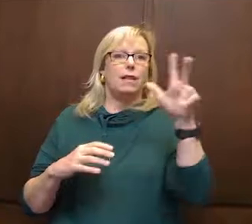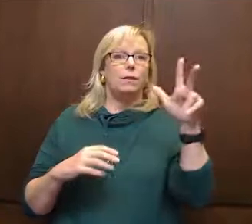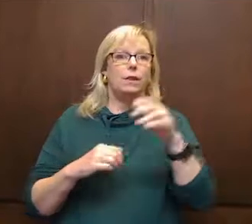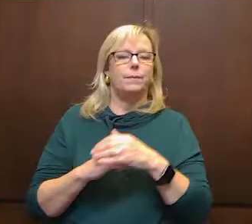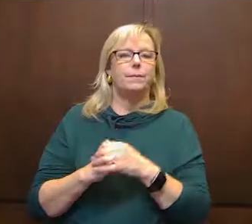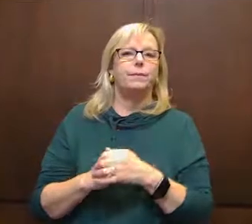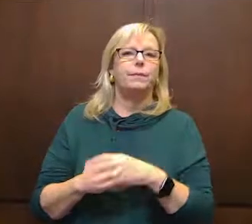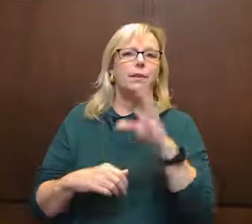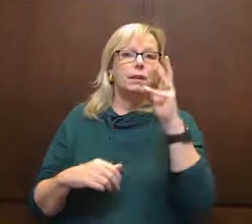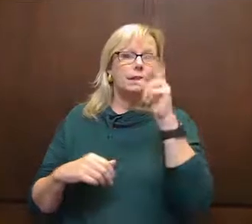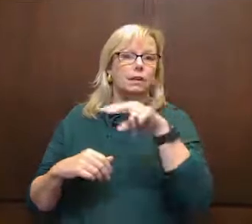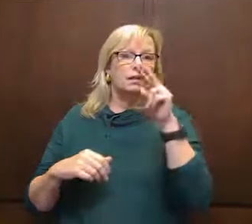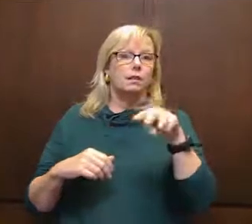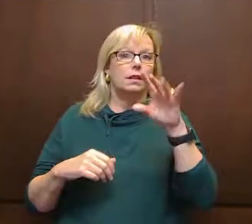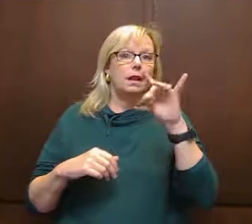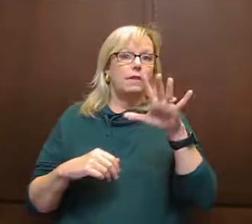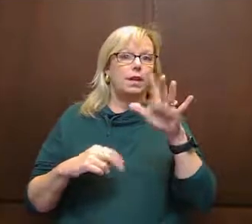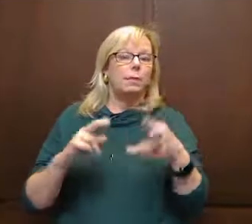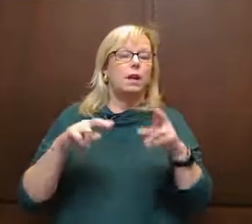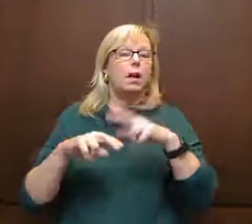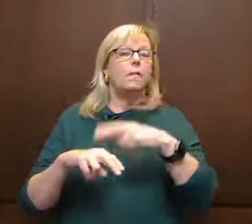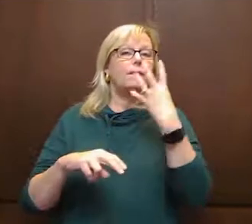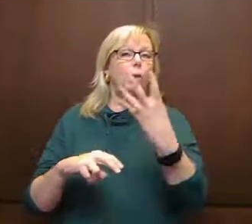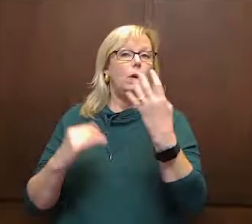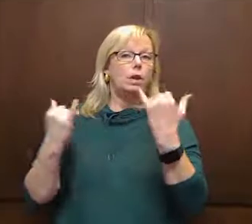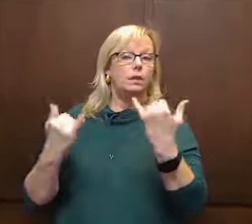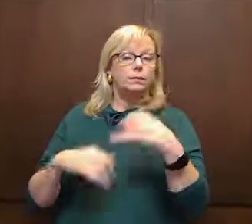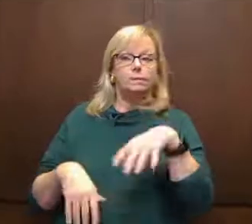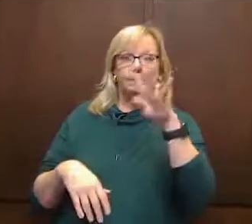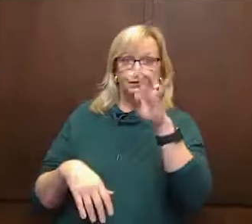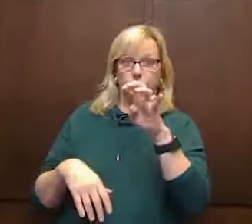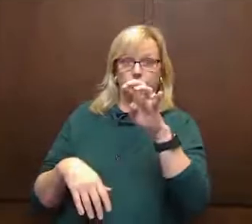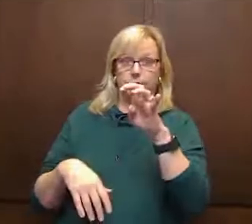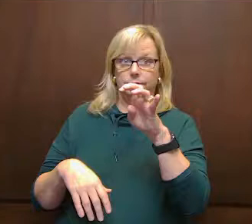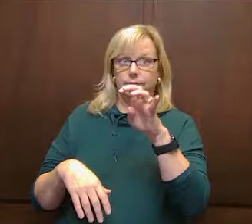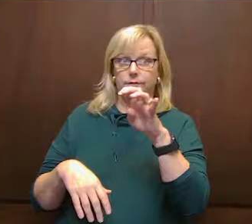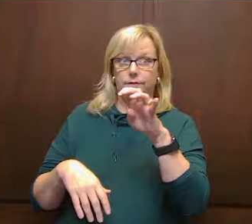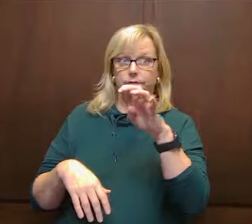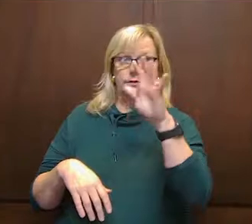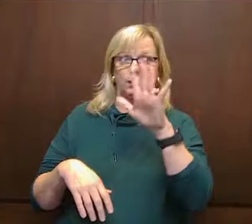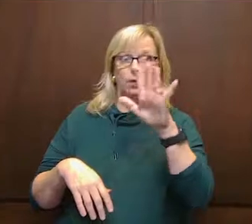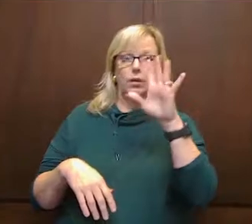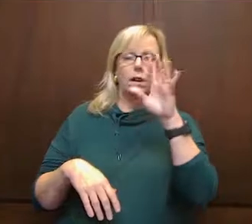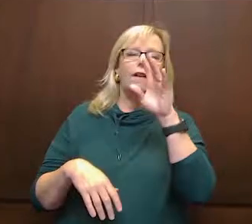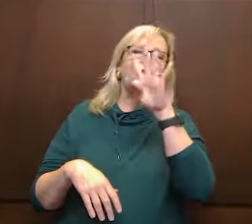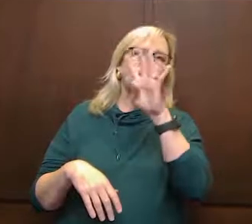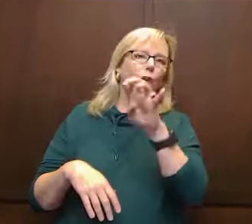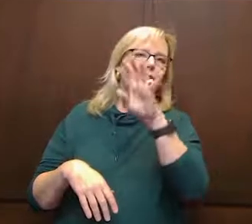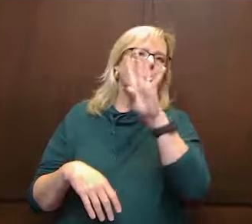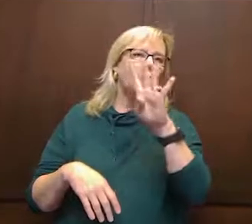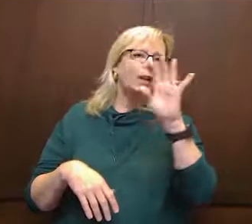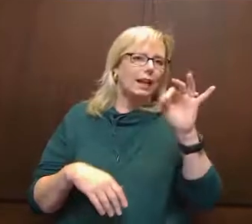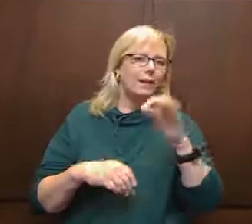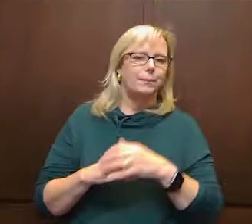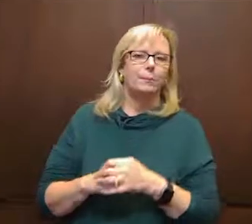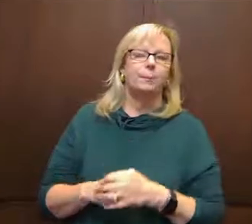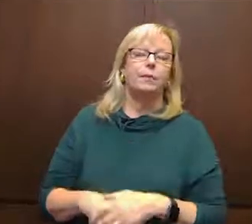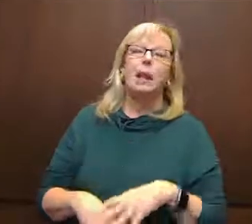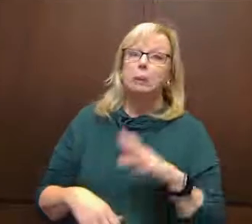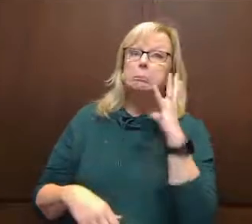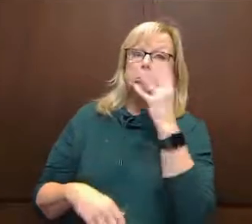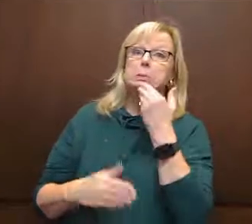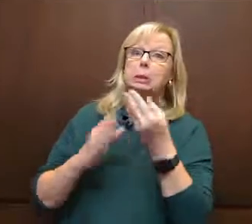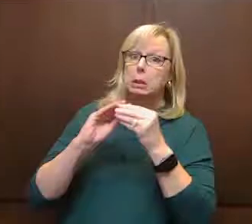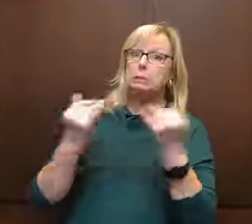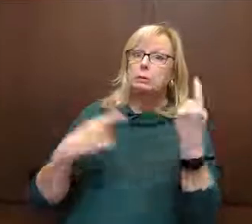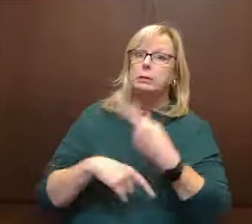2,673. And 62285 up 4 to 449. Pretty good